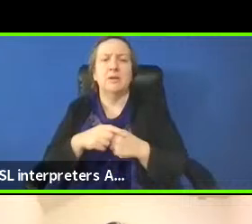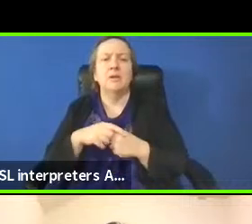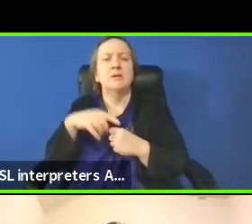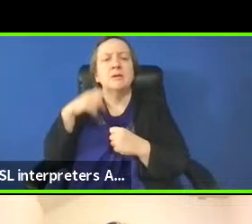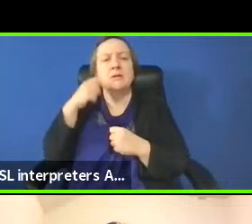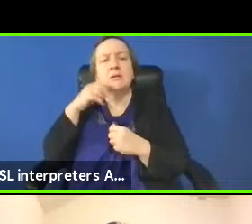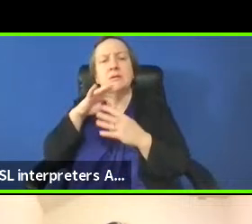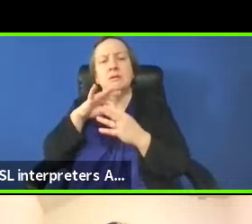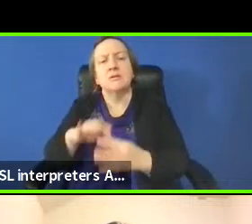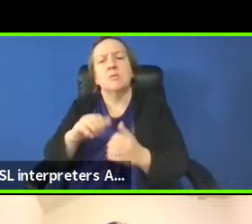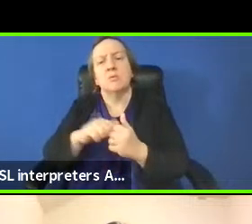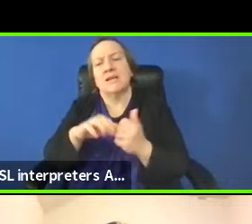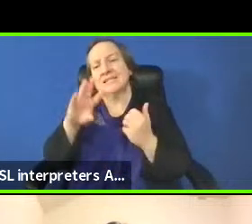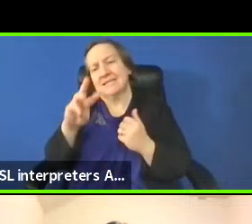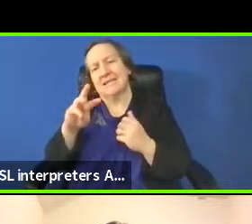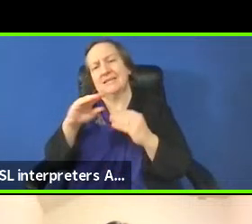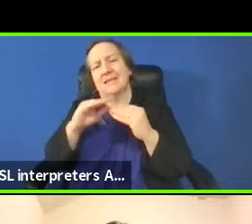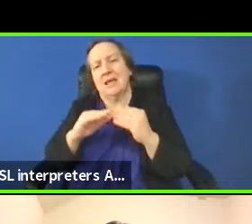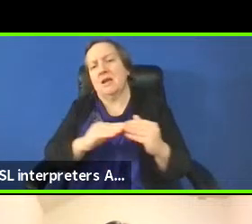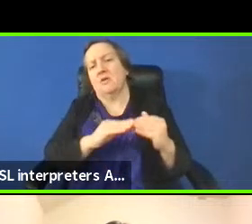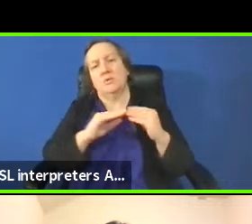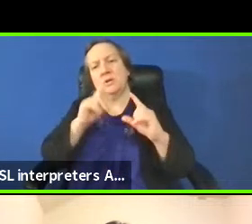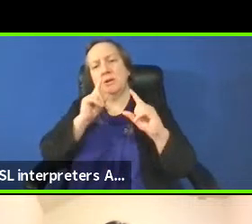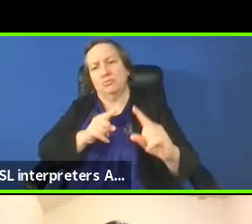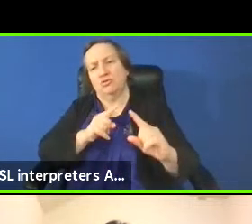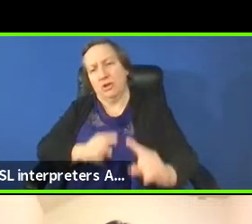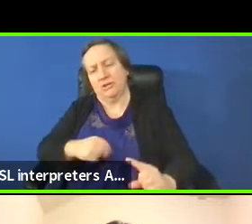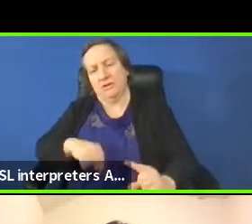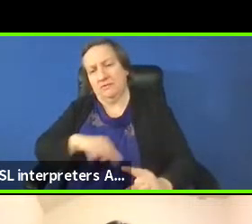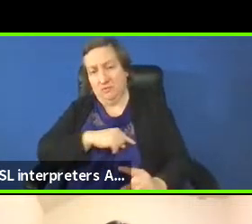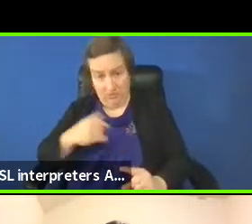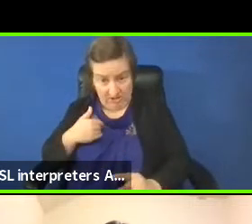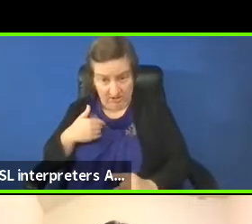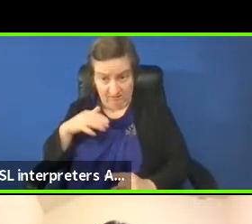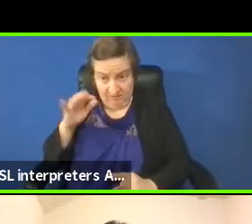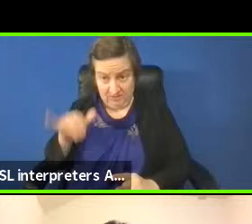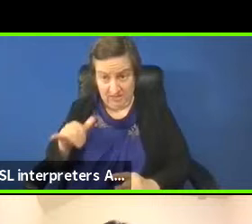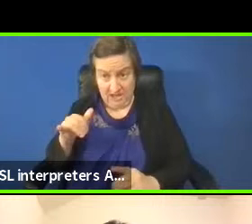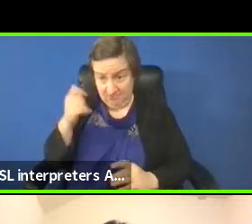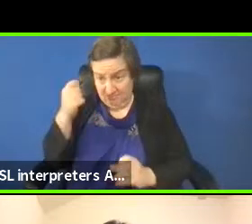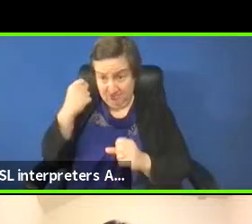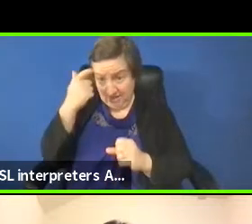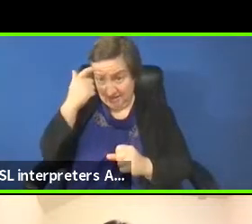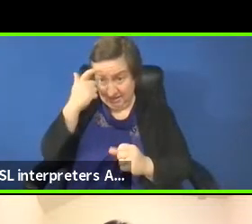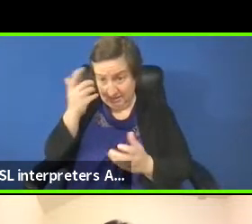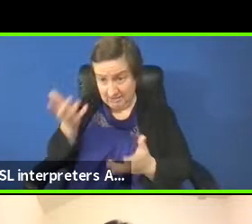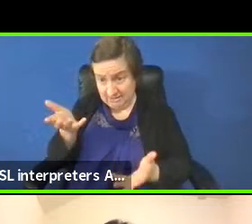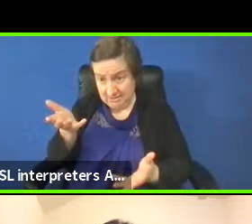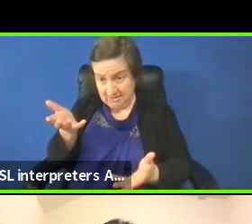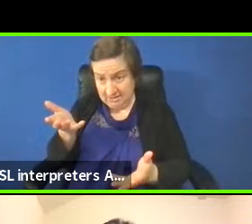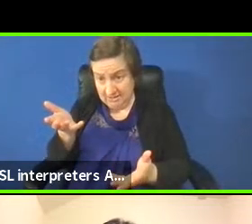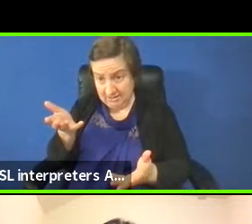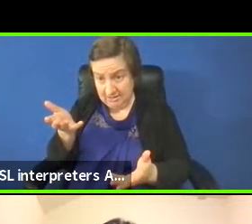to the 6 equity objectives we have. Does that kind of make sense?